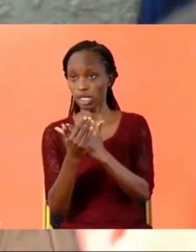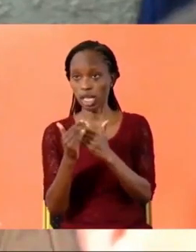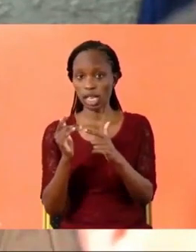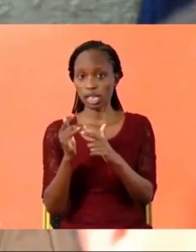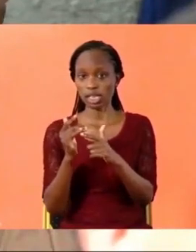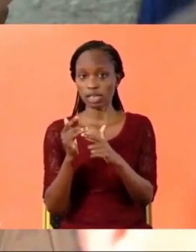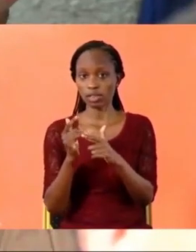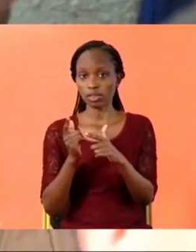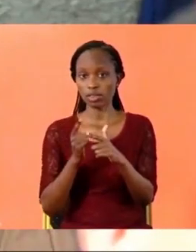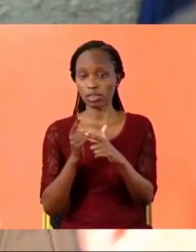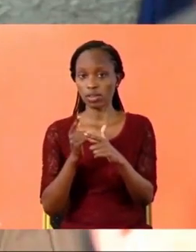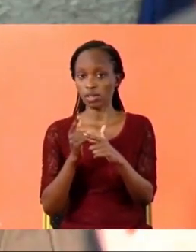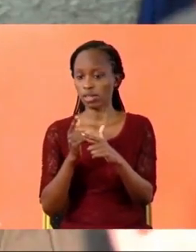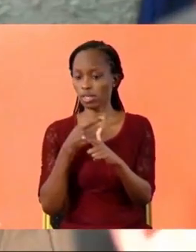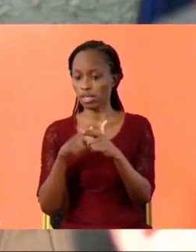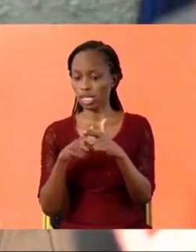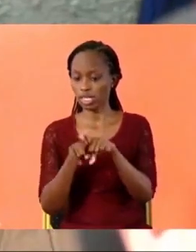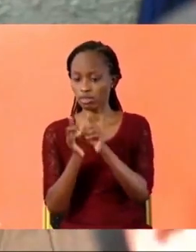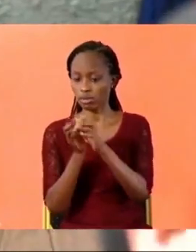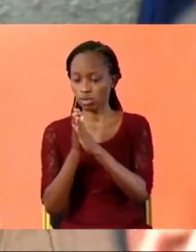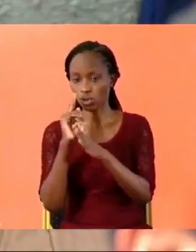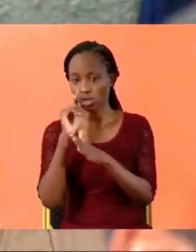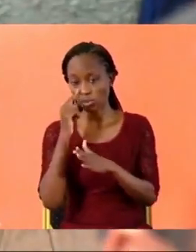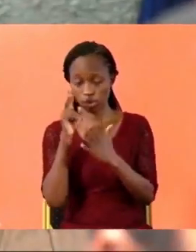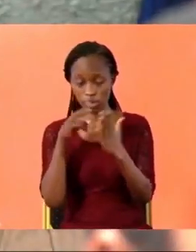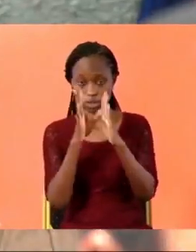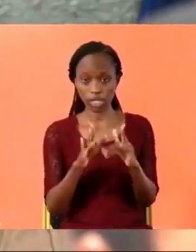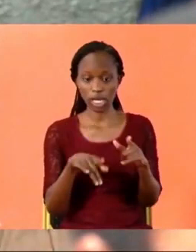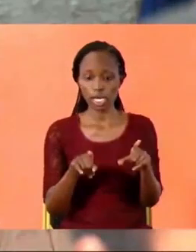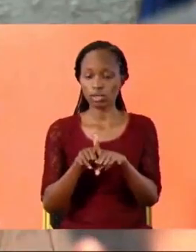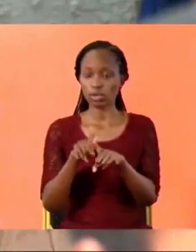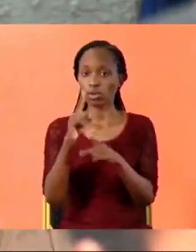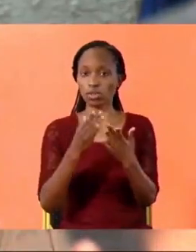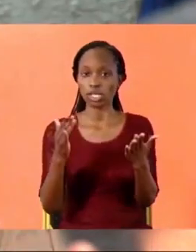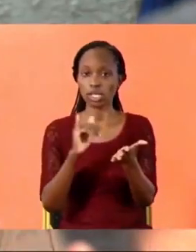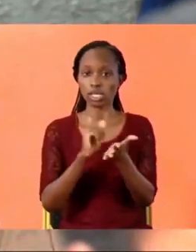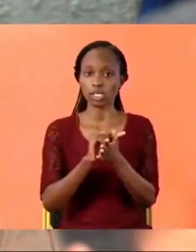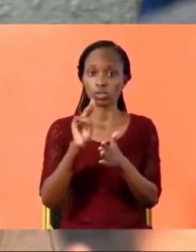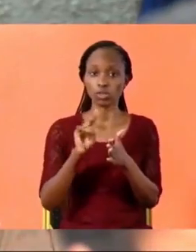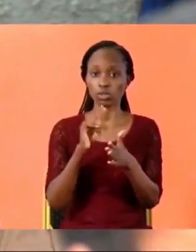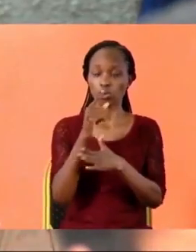will also bore all your readers. One of the approaches that we also use a lot is maps.